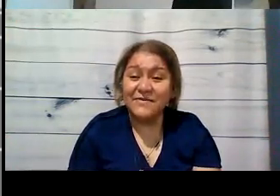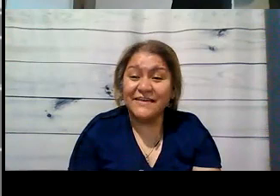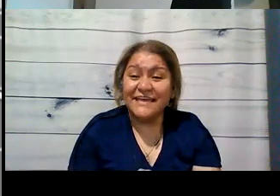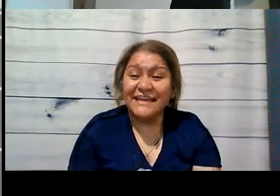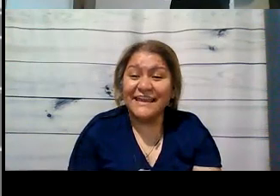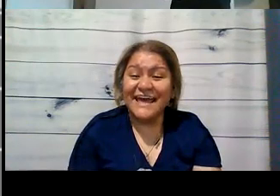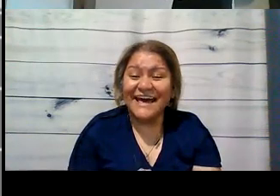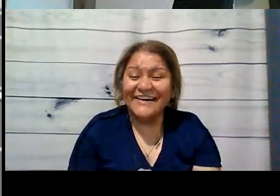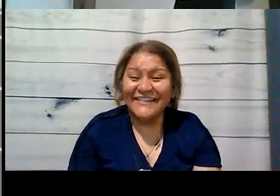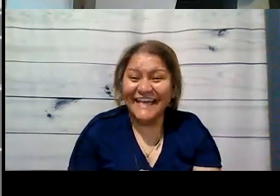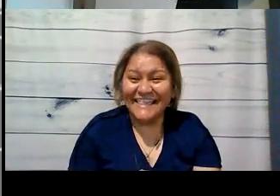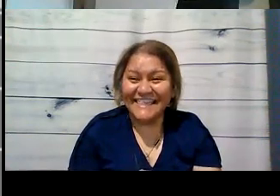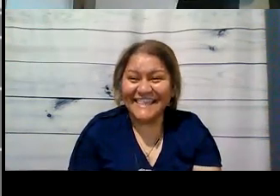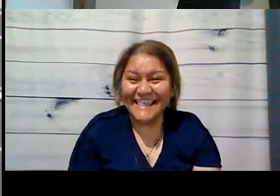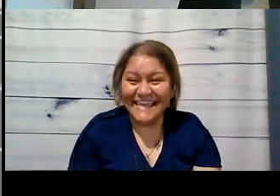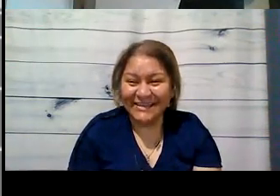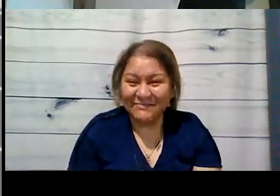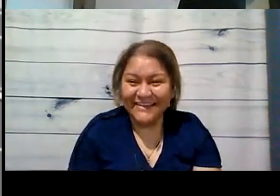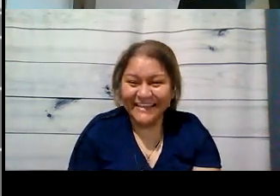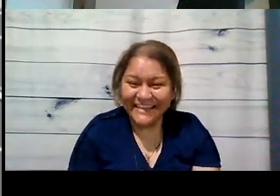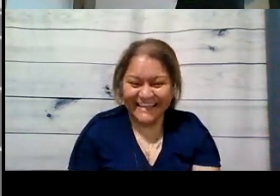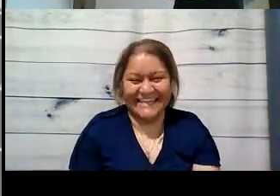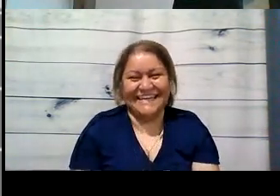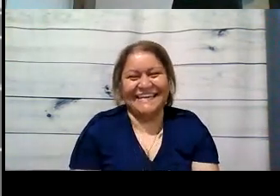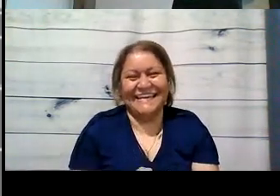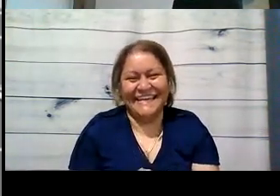sleep. Now let's sleep.